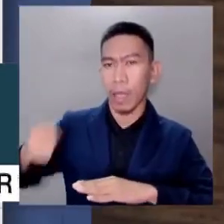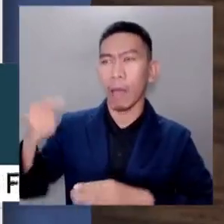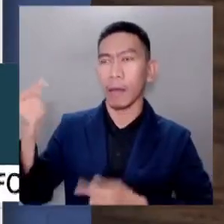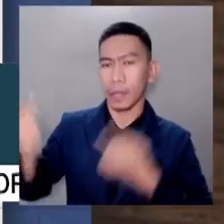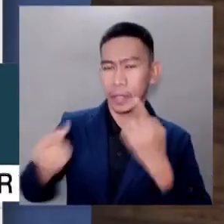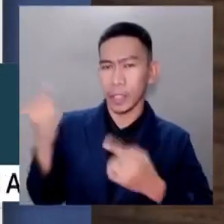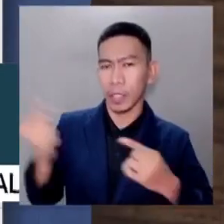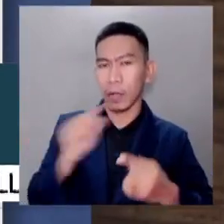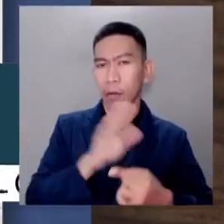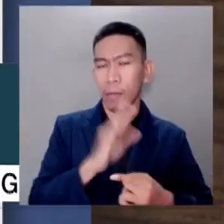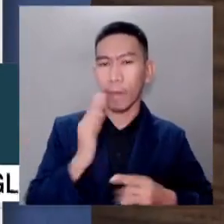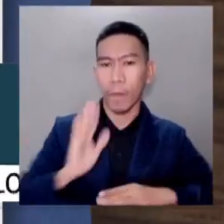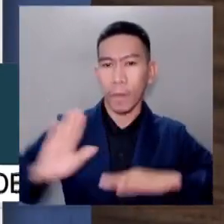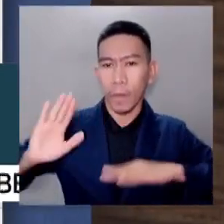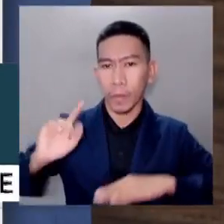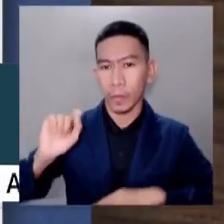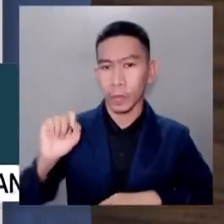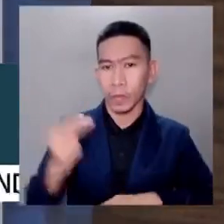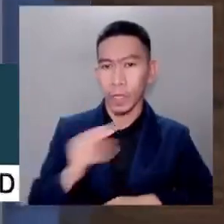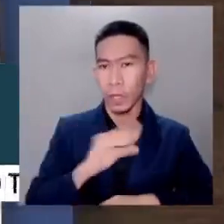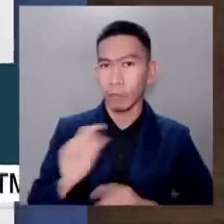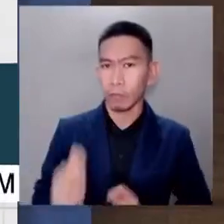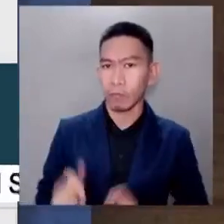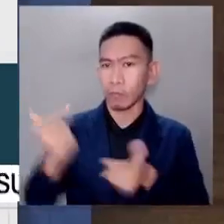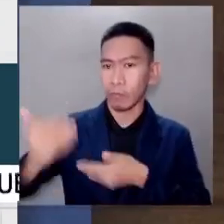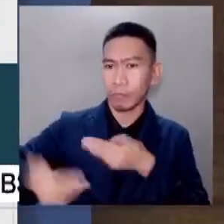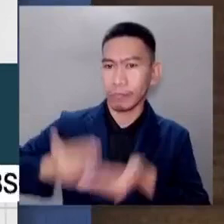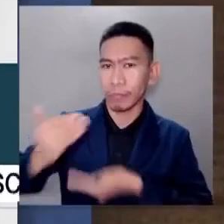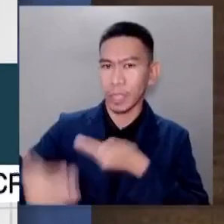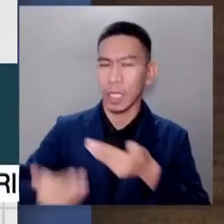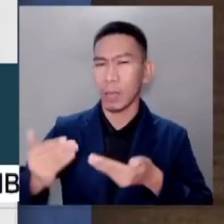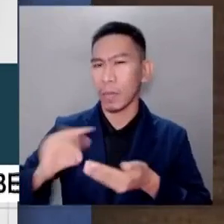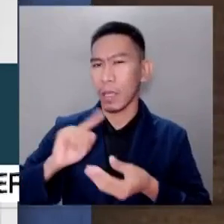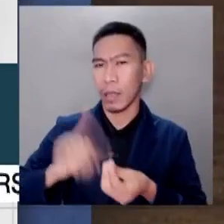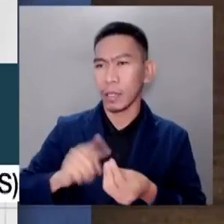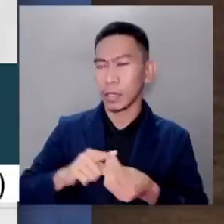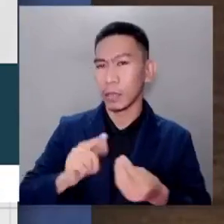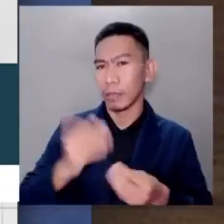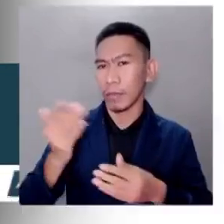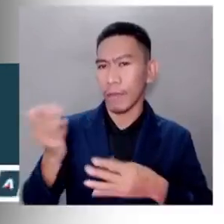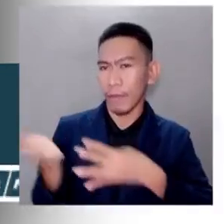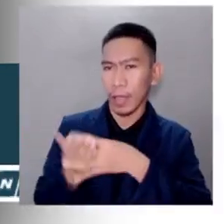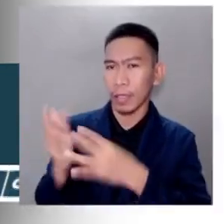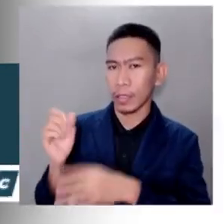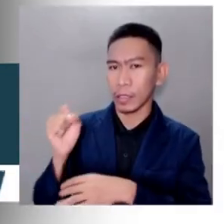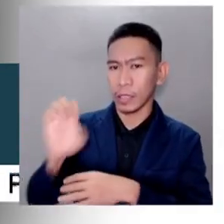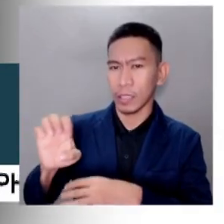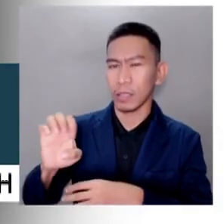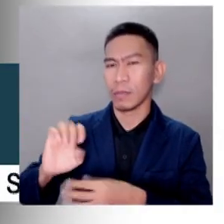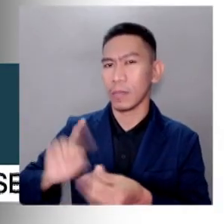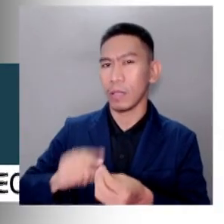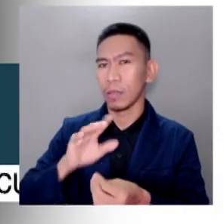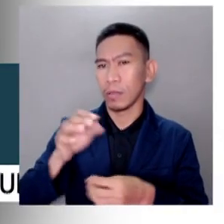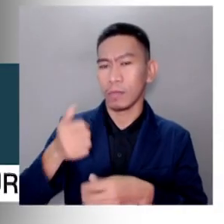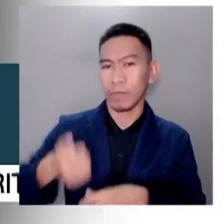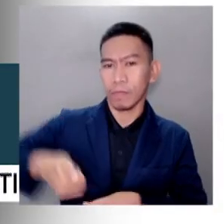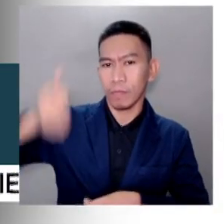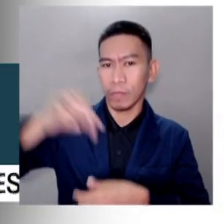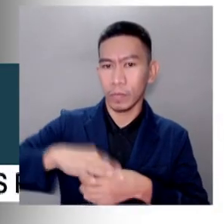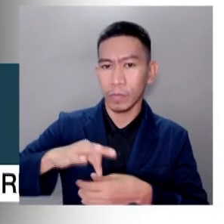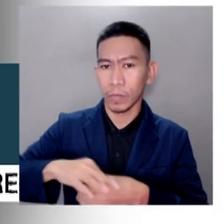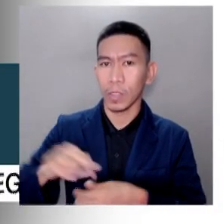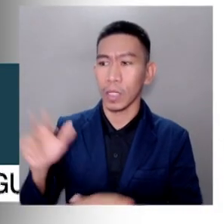its speedy decision on petitions challenging his client's electoral victory. The High Court on Tuesday voted